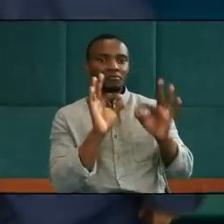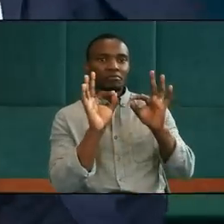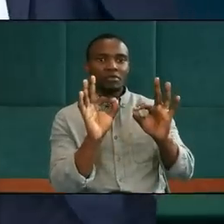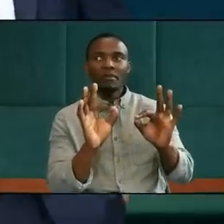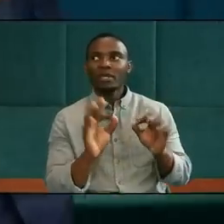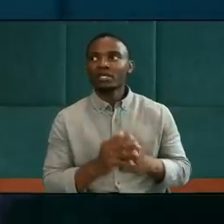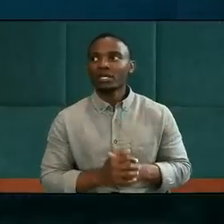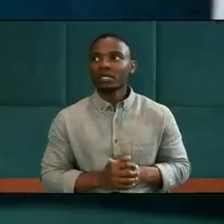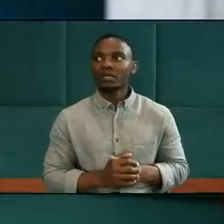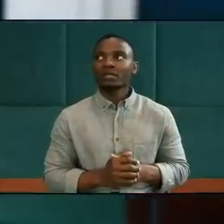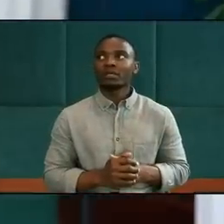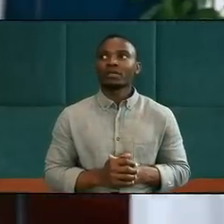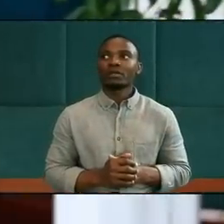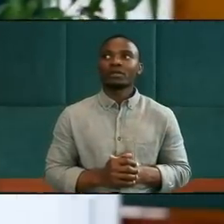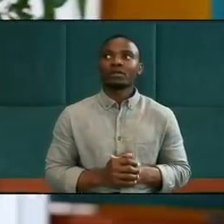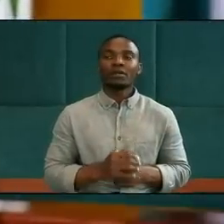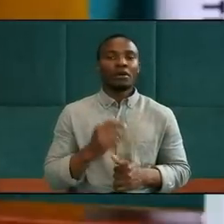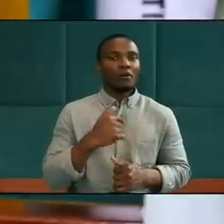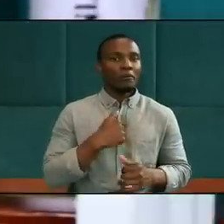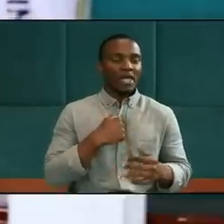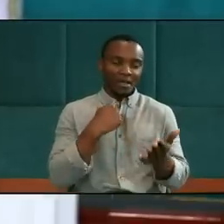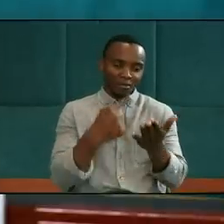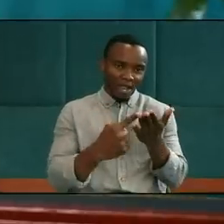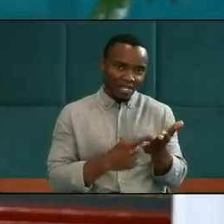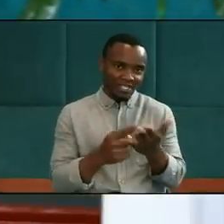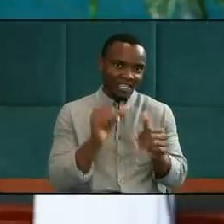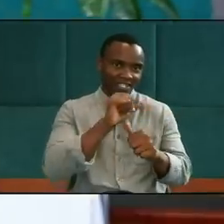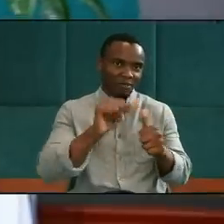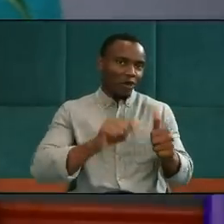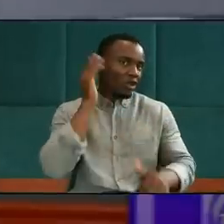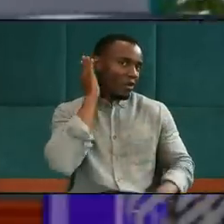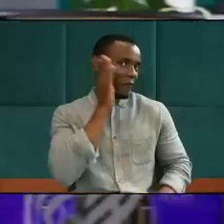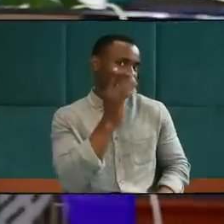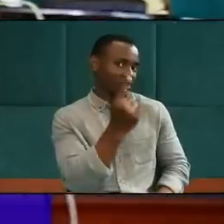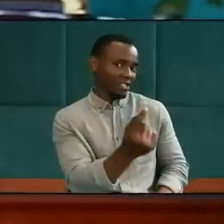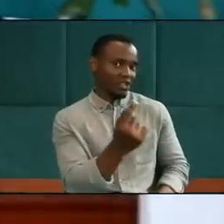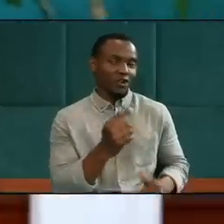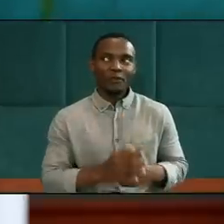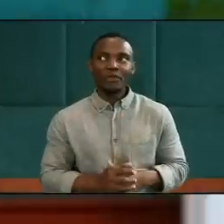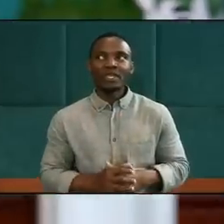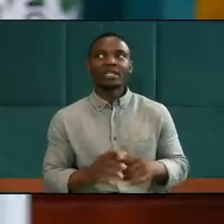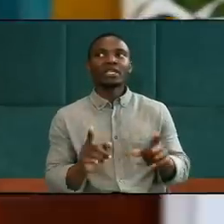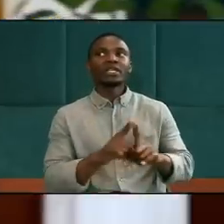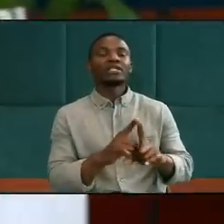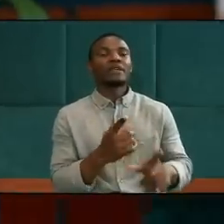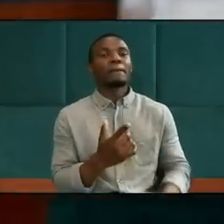you to just bear with me. Let me talk to you about him a little. Then you have Peter. In other words,